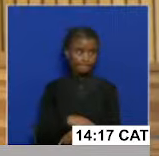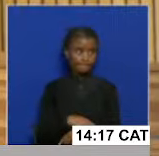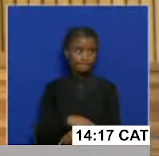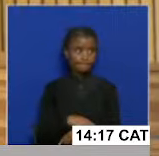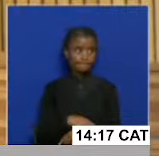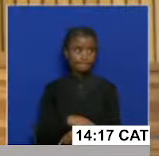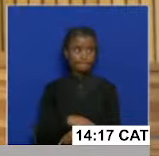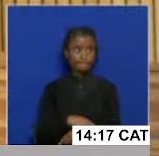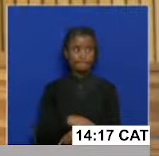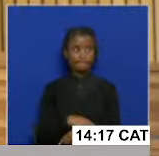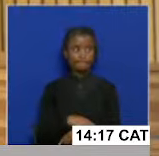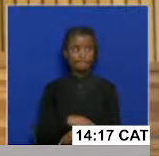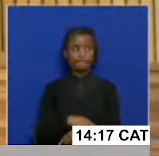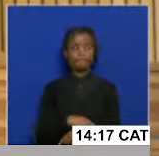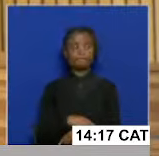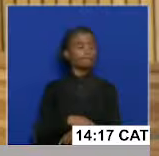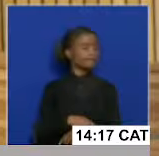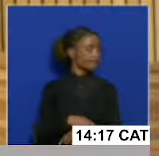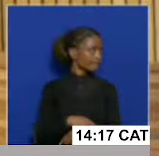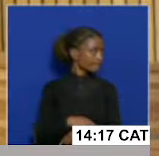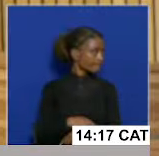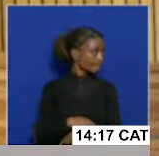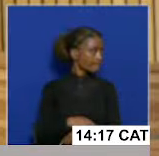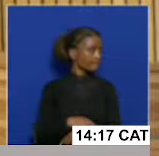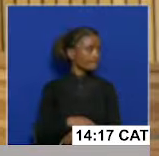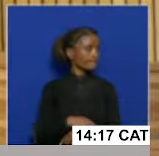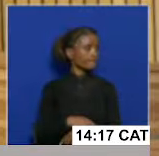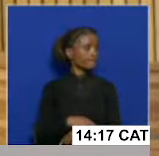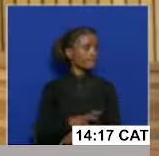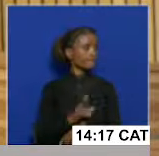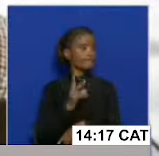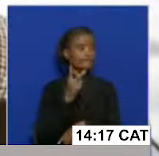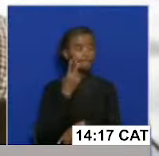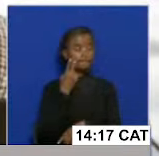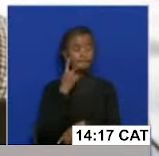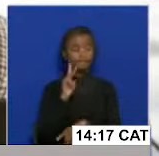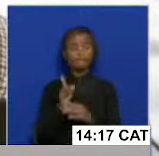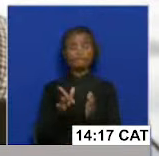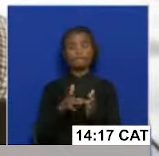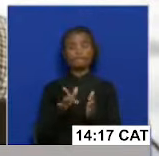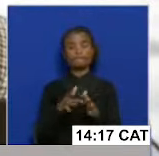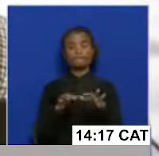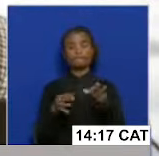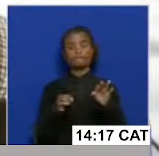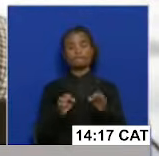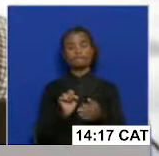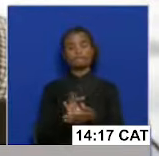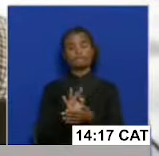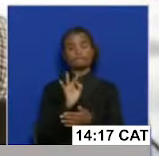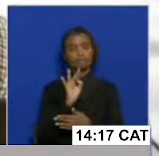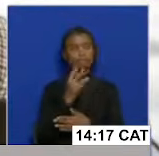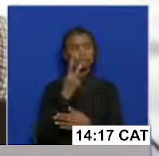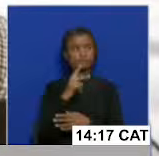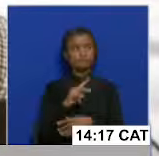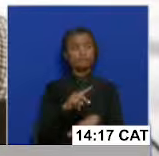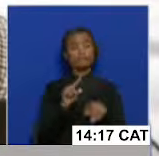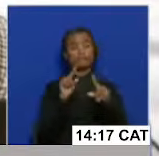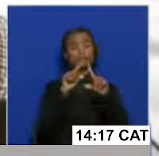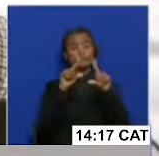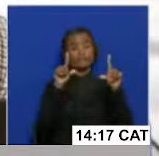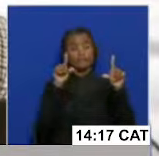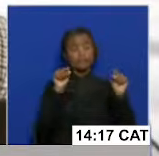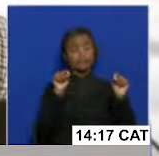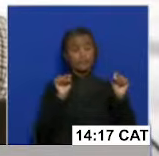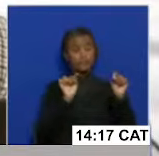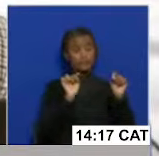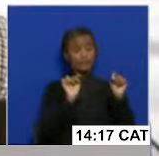You will see there at page 13, there's a block at the top of the page that says 12th of May,